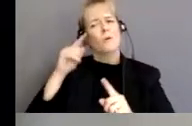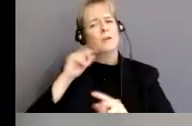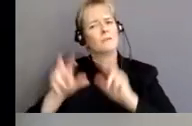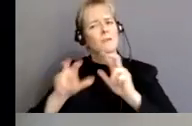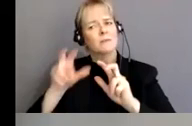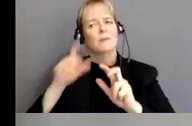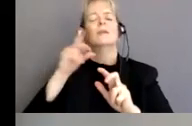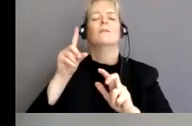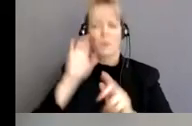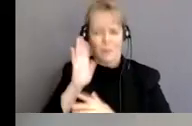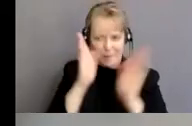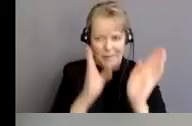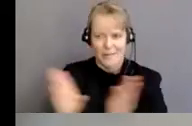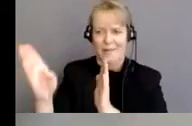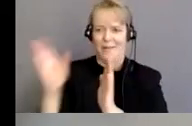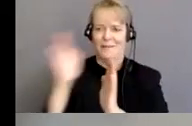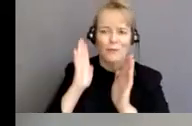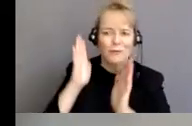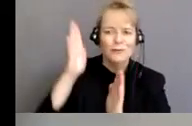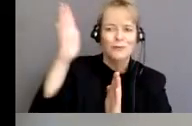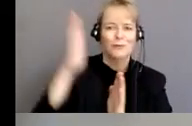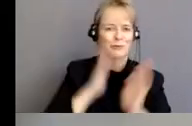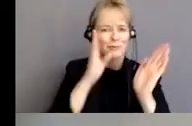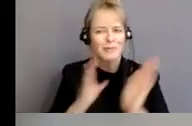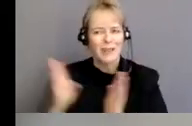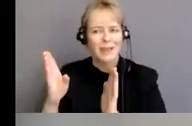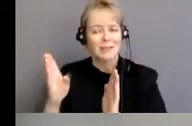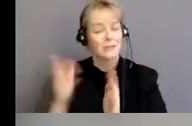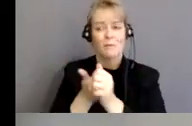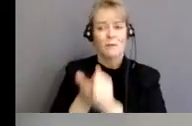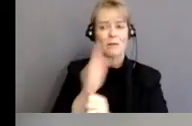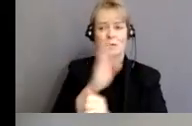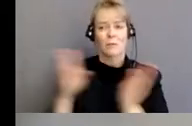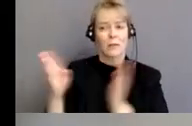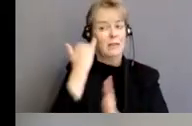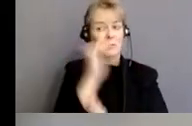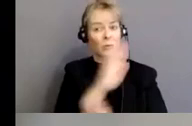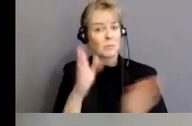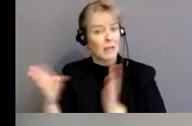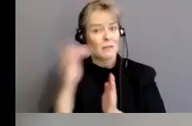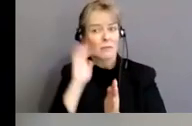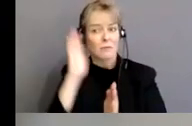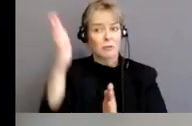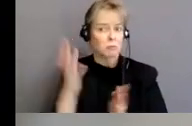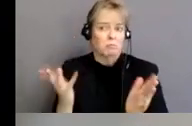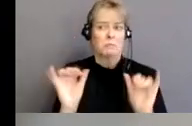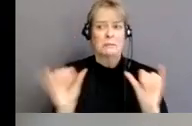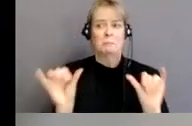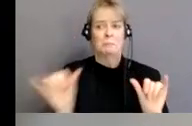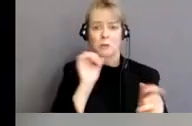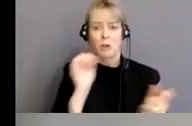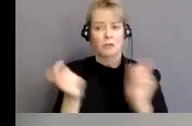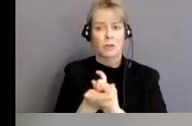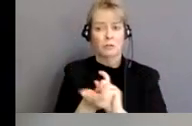your plan, right? So if your plan hasn't changed, then maybe you don't need to make